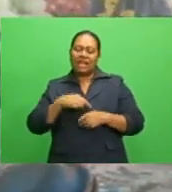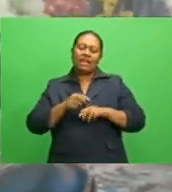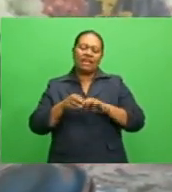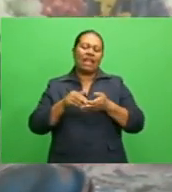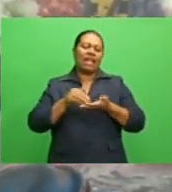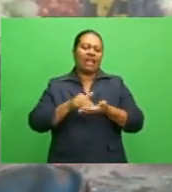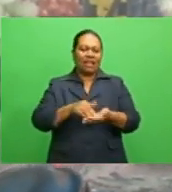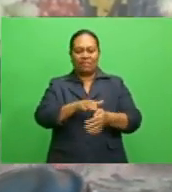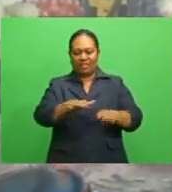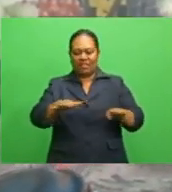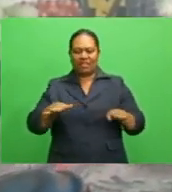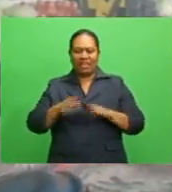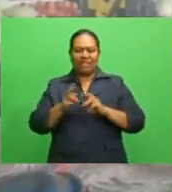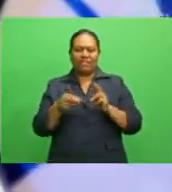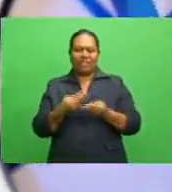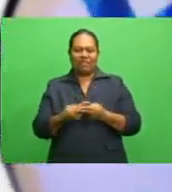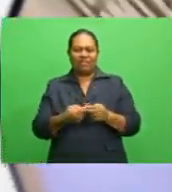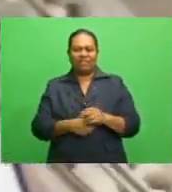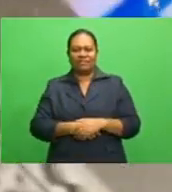to provide for their daily needs.